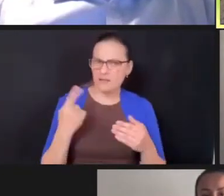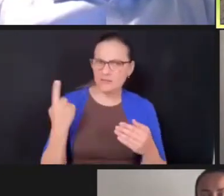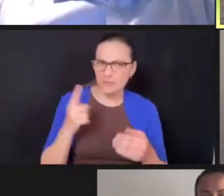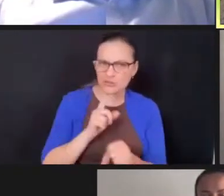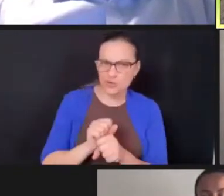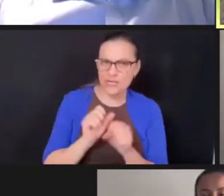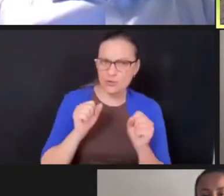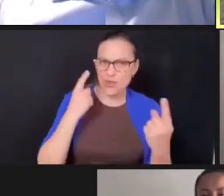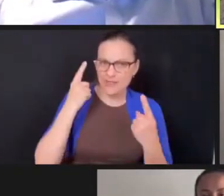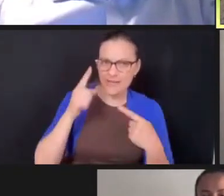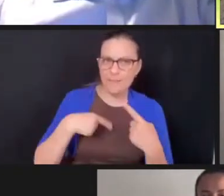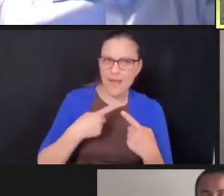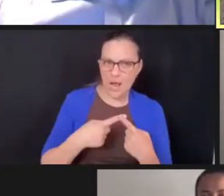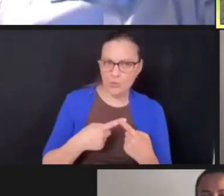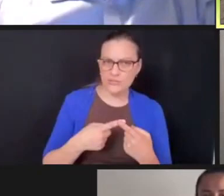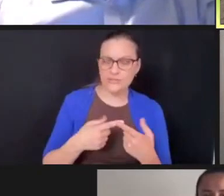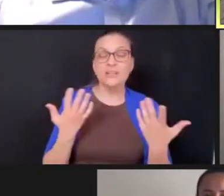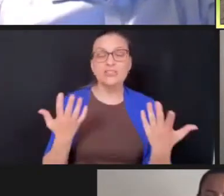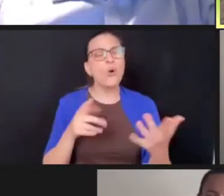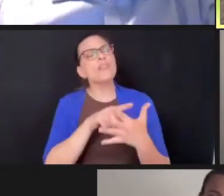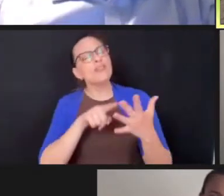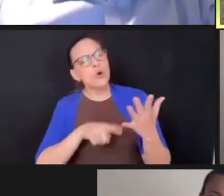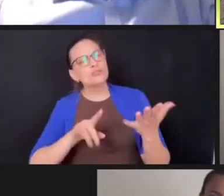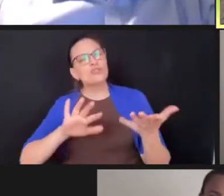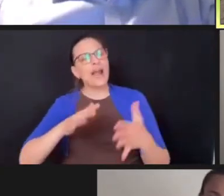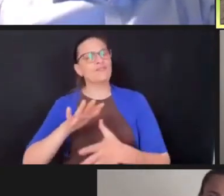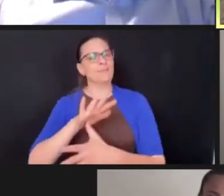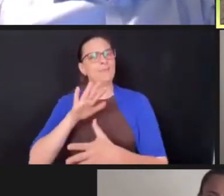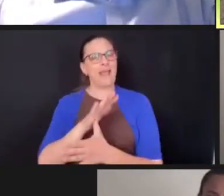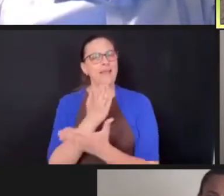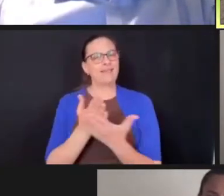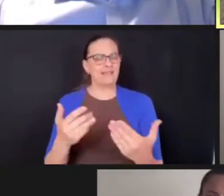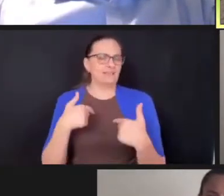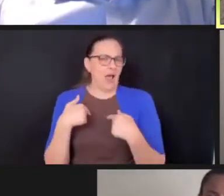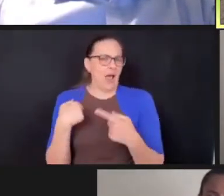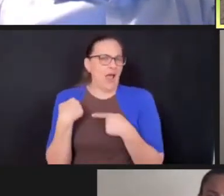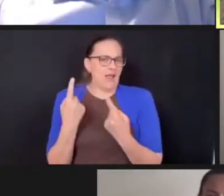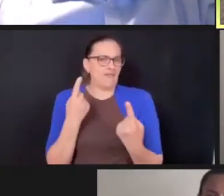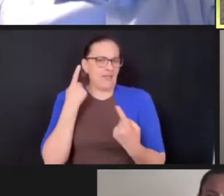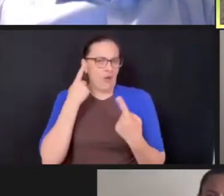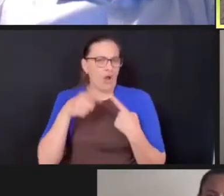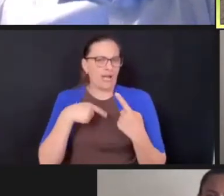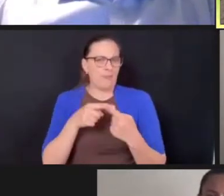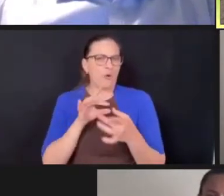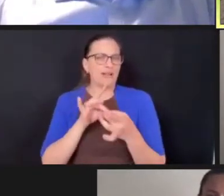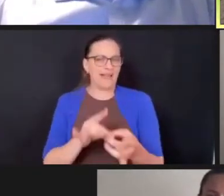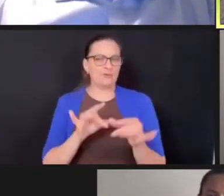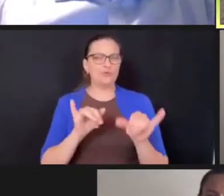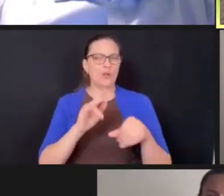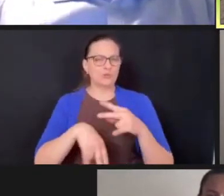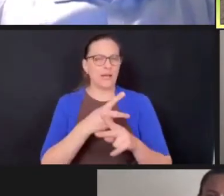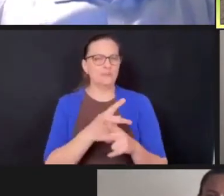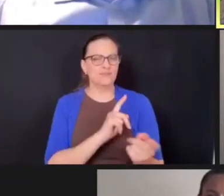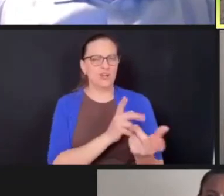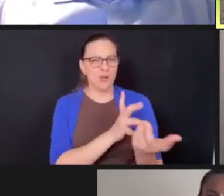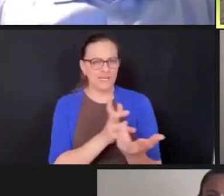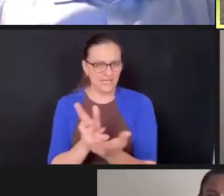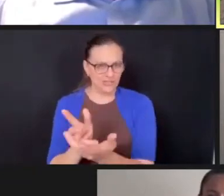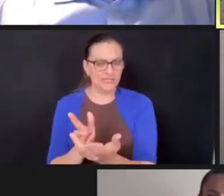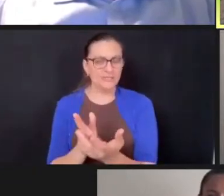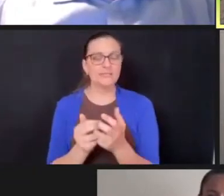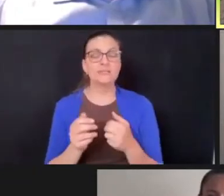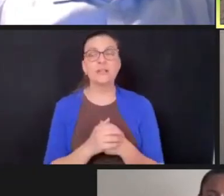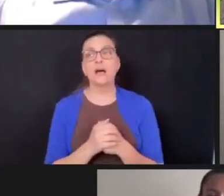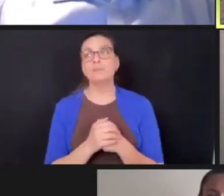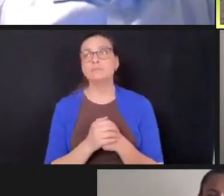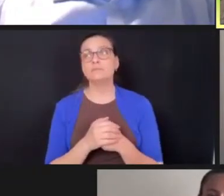Those are kind of the main things that I've thought about related to those types of accommodations. But it